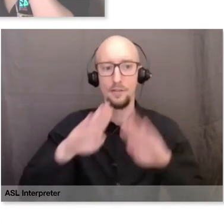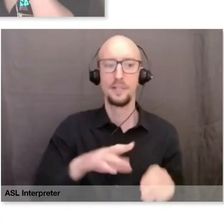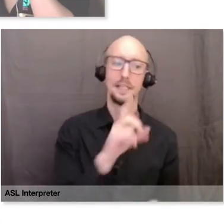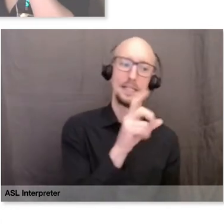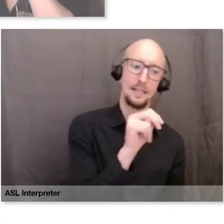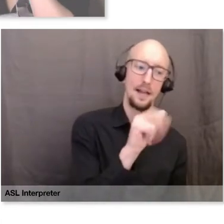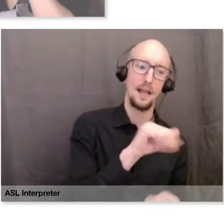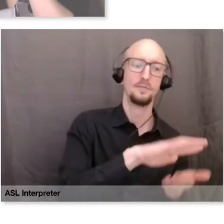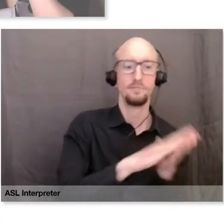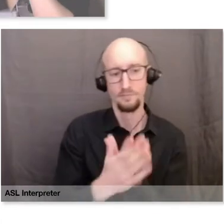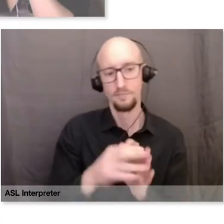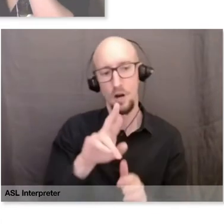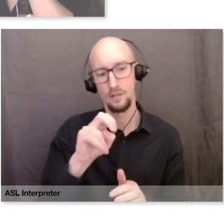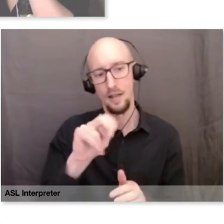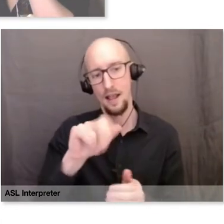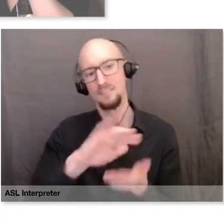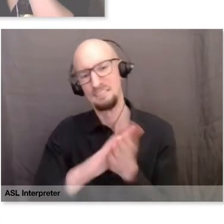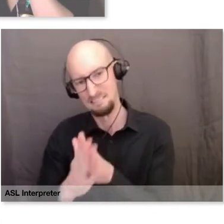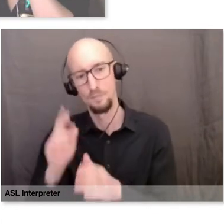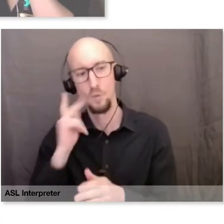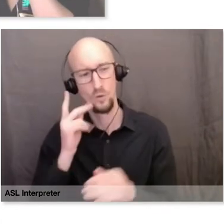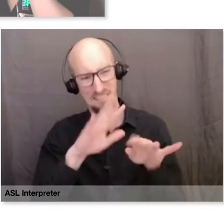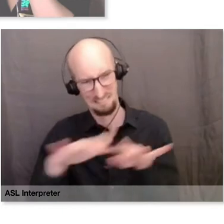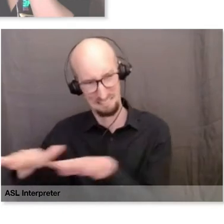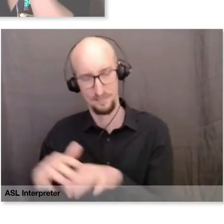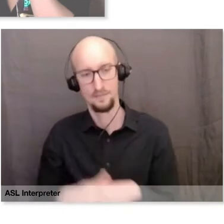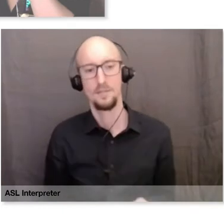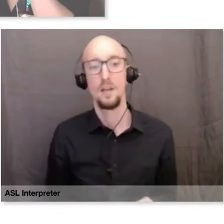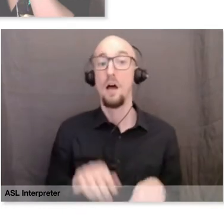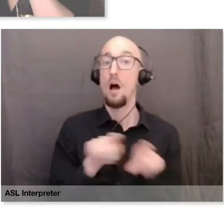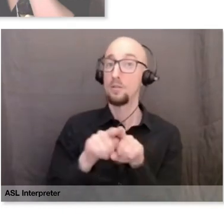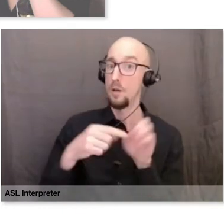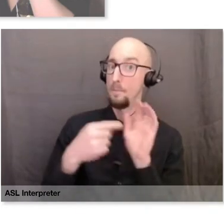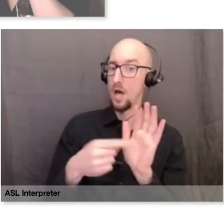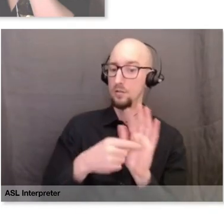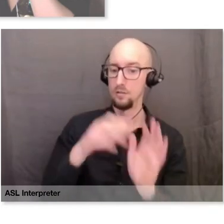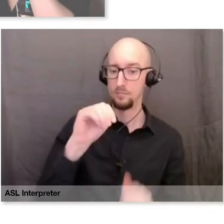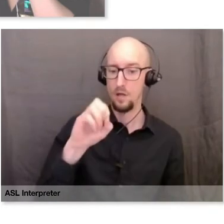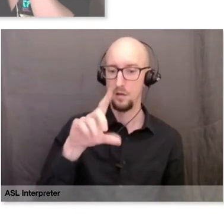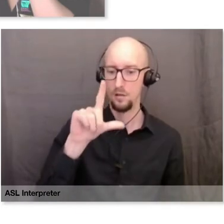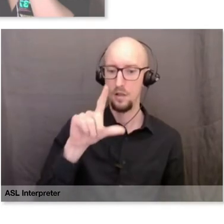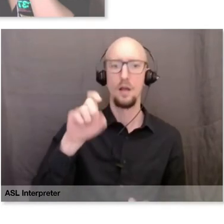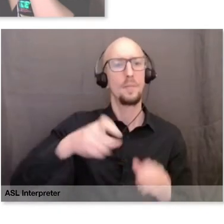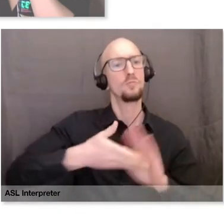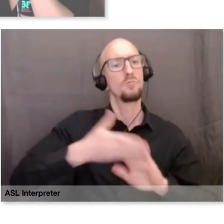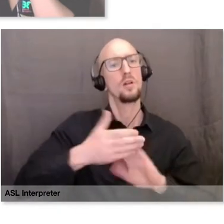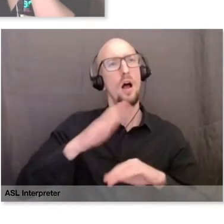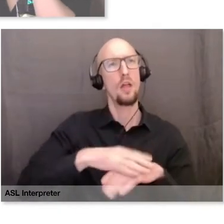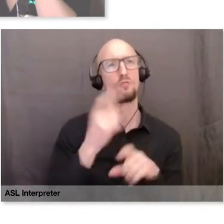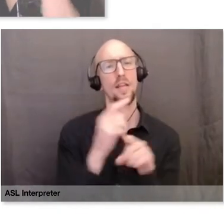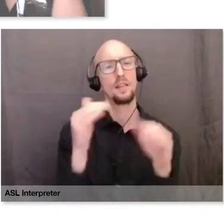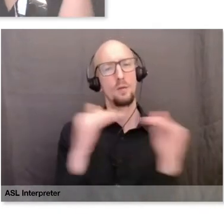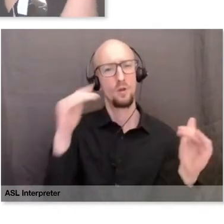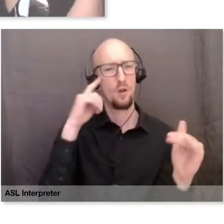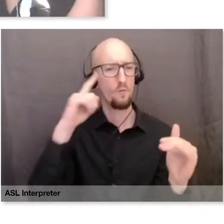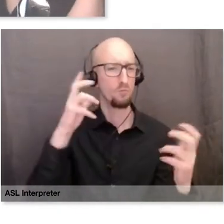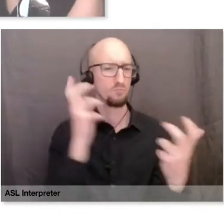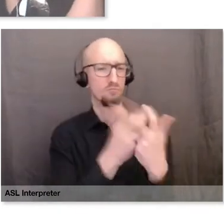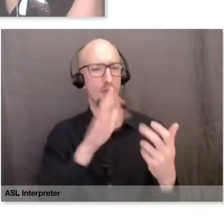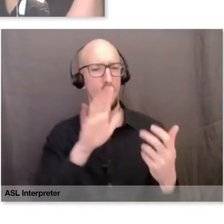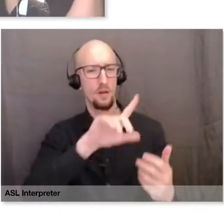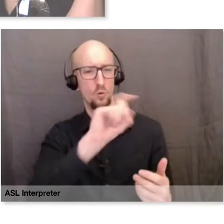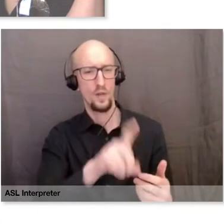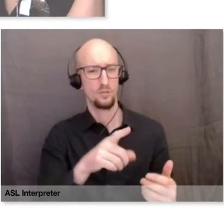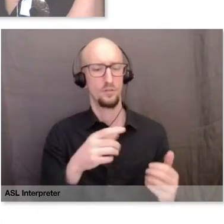And models that also have to operate at the right level for the question that they're answering. So a model of the COVID-19 pandemic,